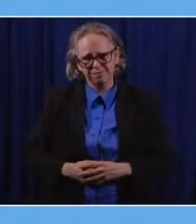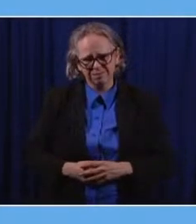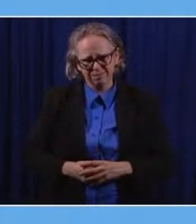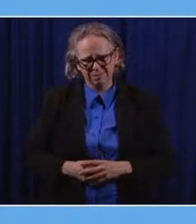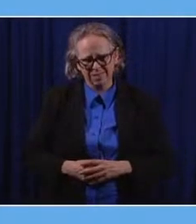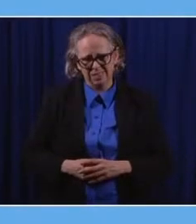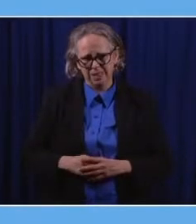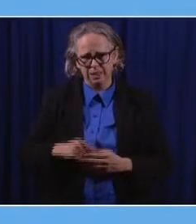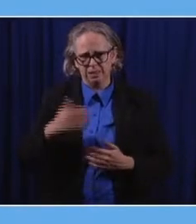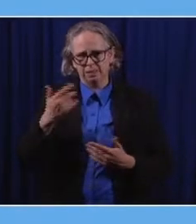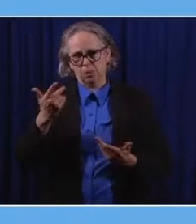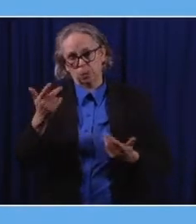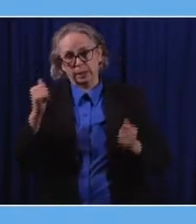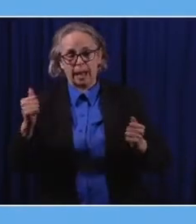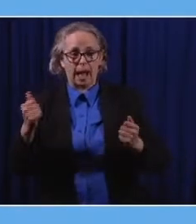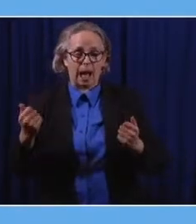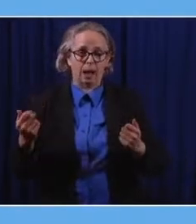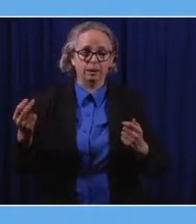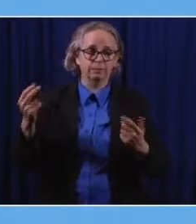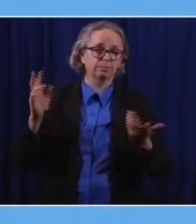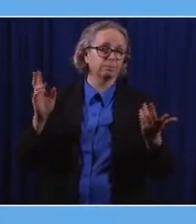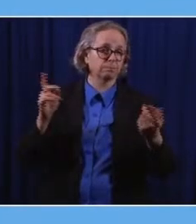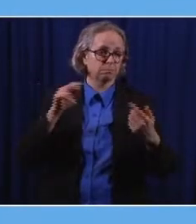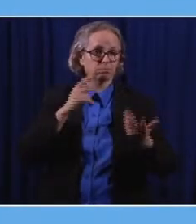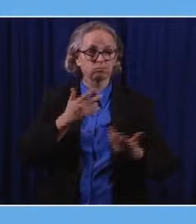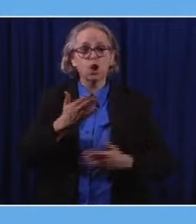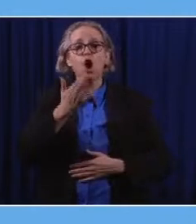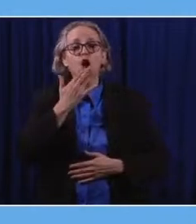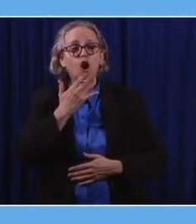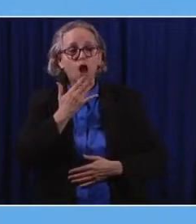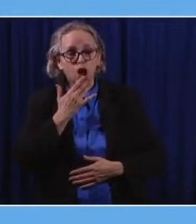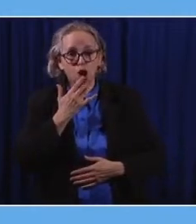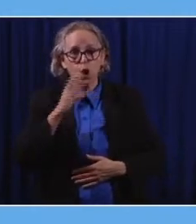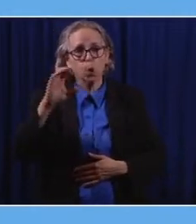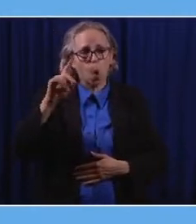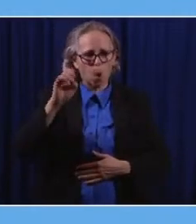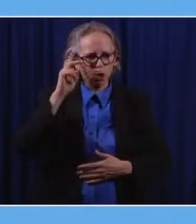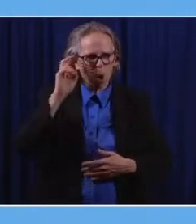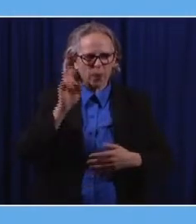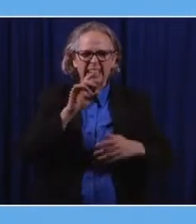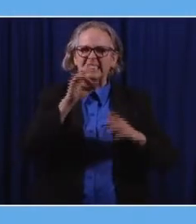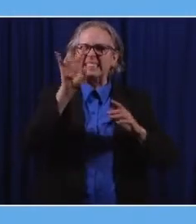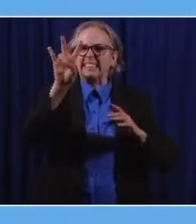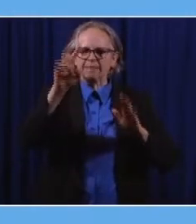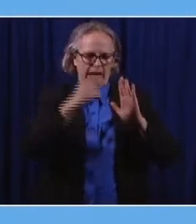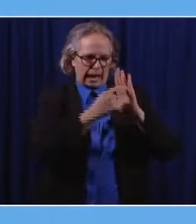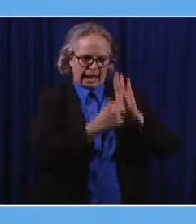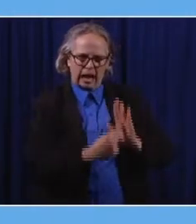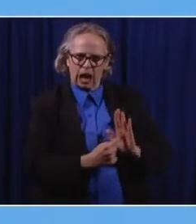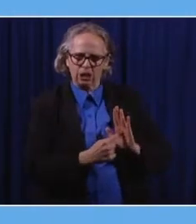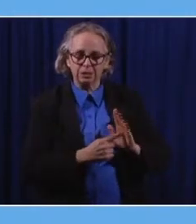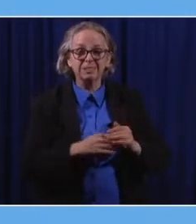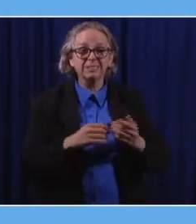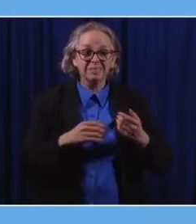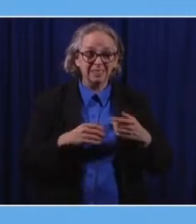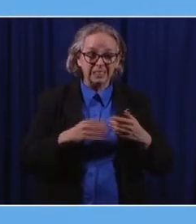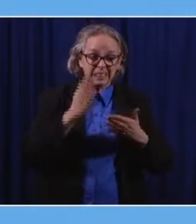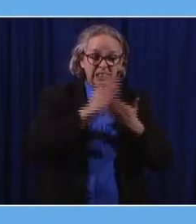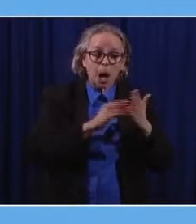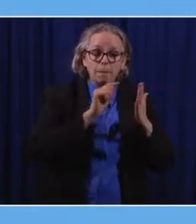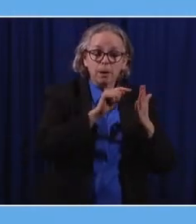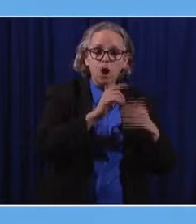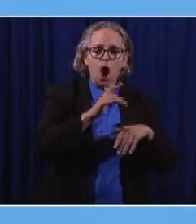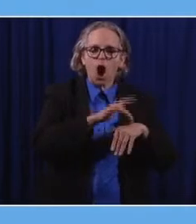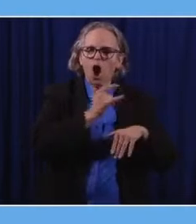One is the color code, 7 different indicators. Some of these are leading indicators, kind of showing you the trends where things are going.